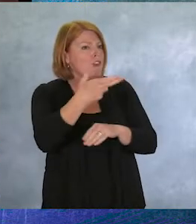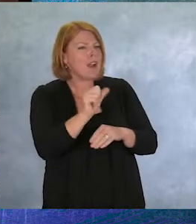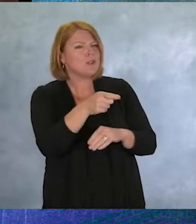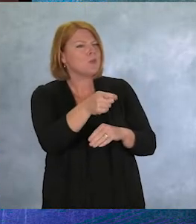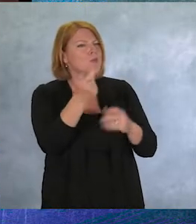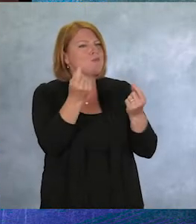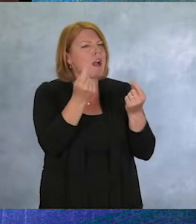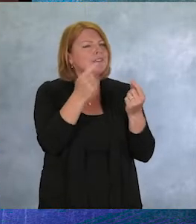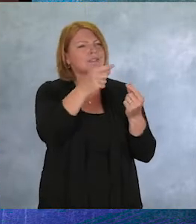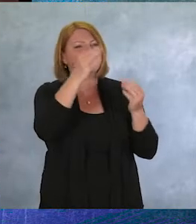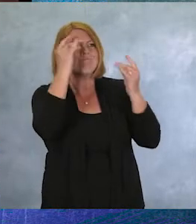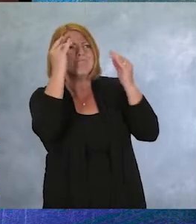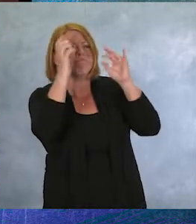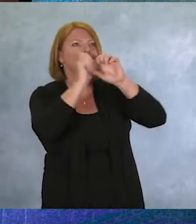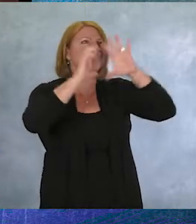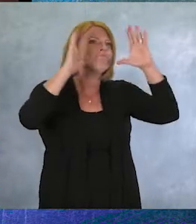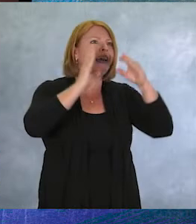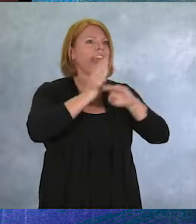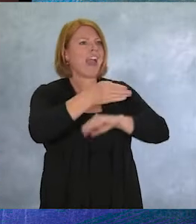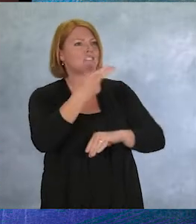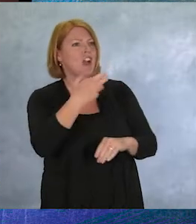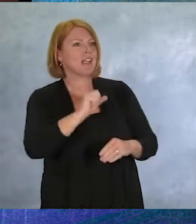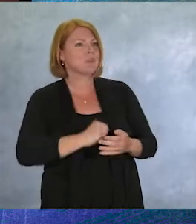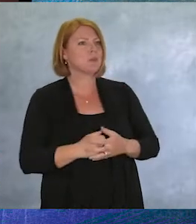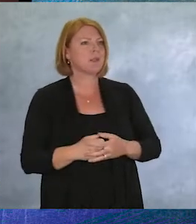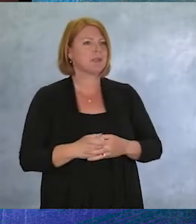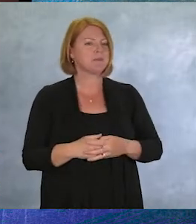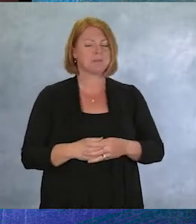about doing afterwards? Yeah.